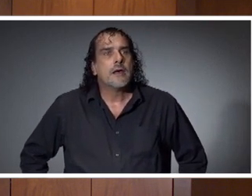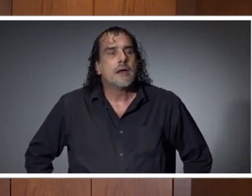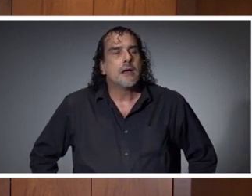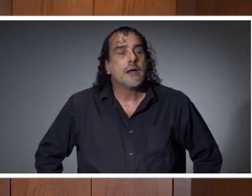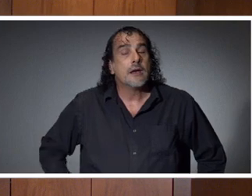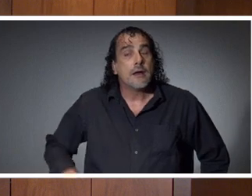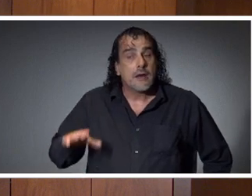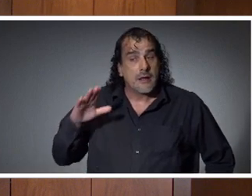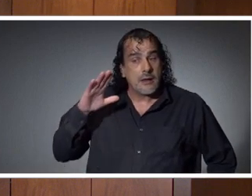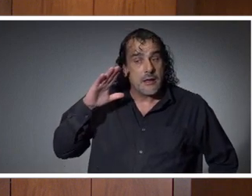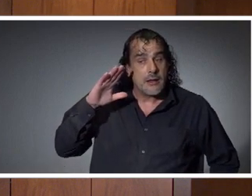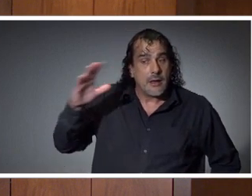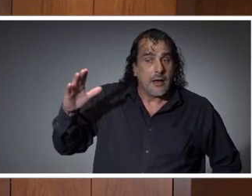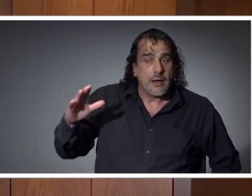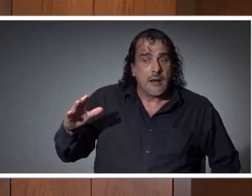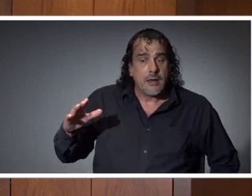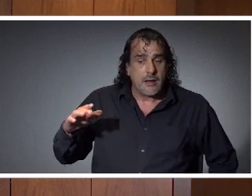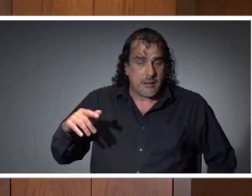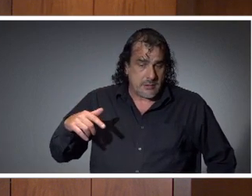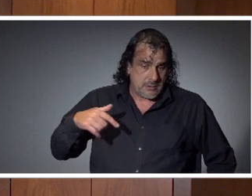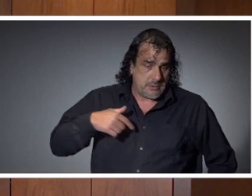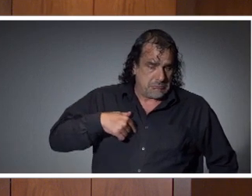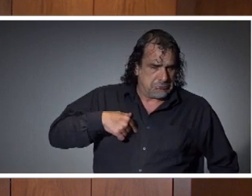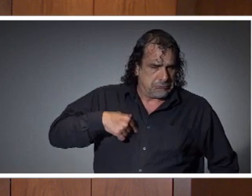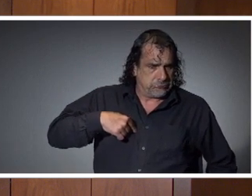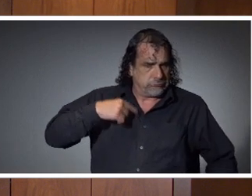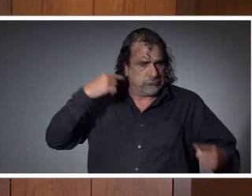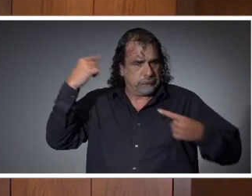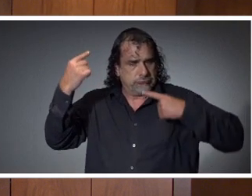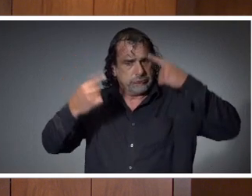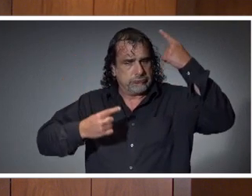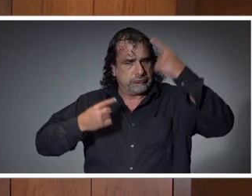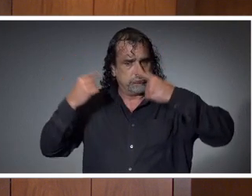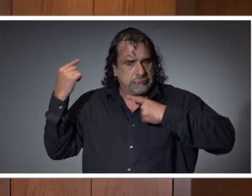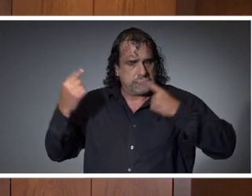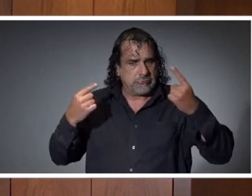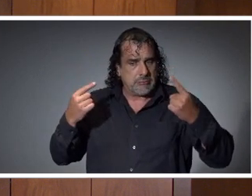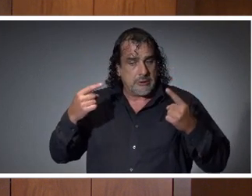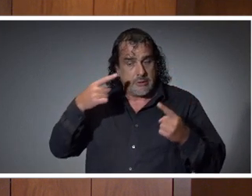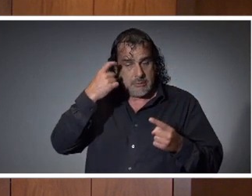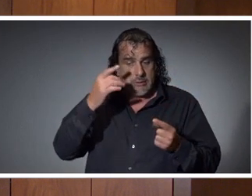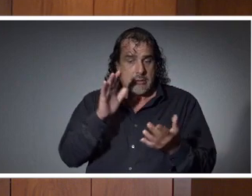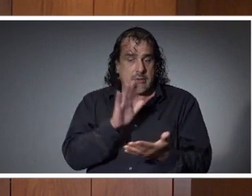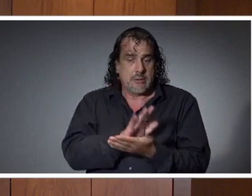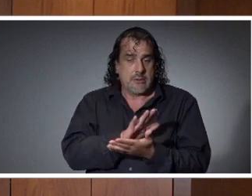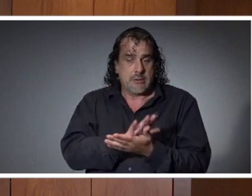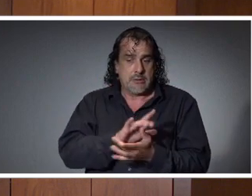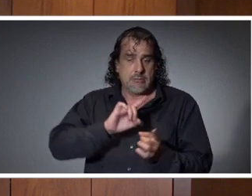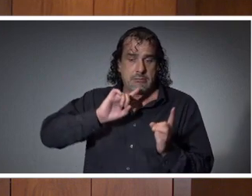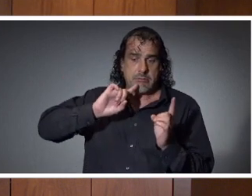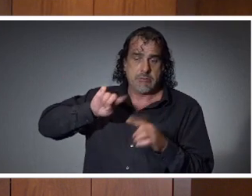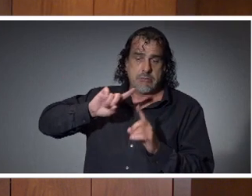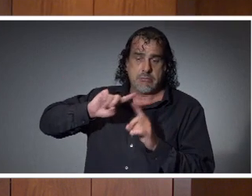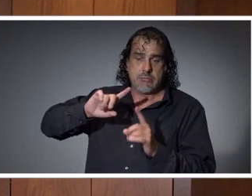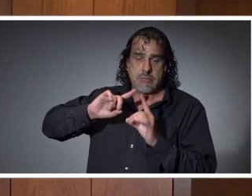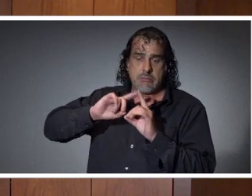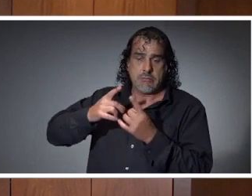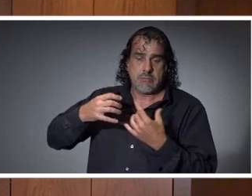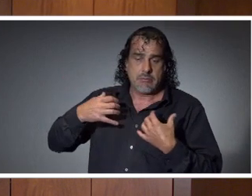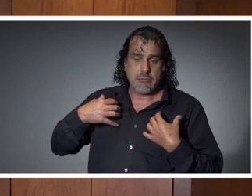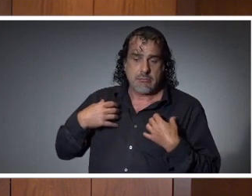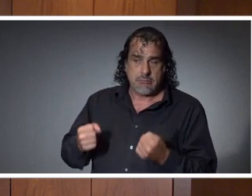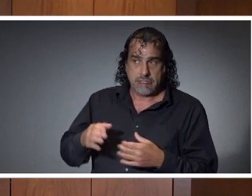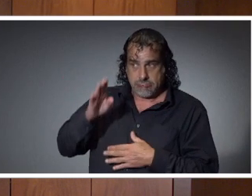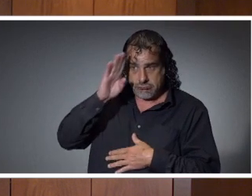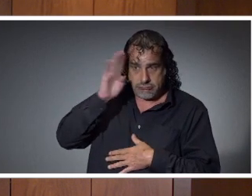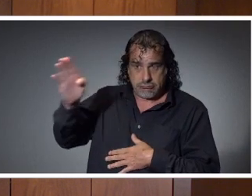Hi, I am wondering, given that the schools are going to be reporting to the state health department directly